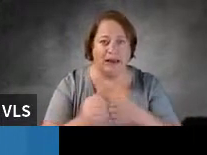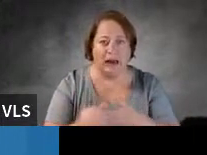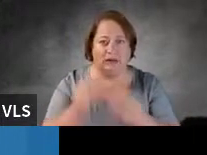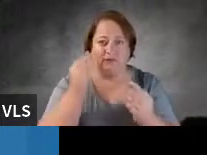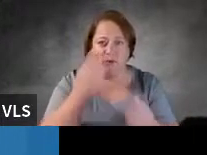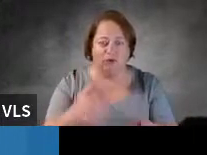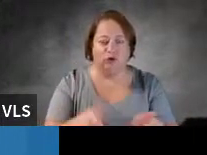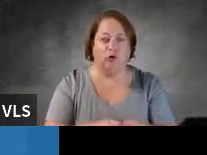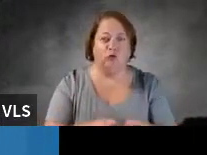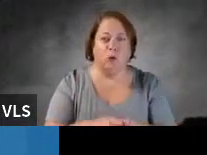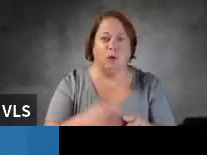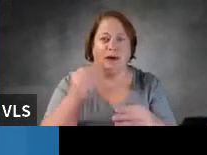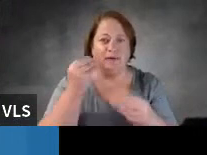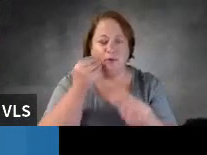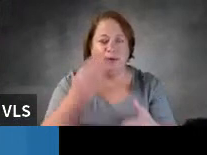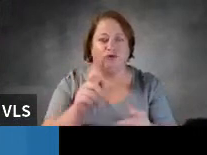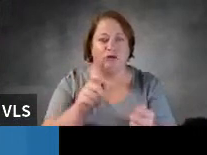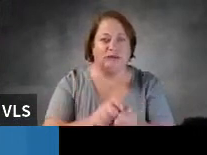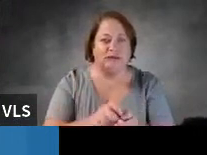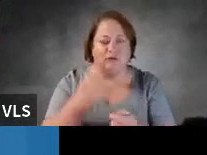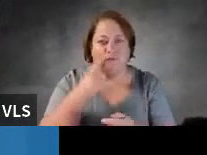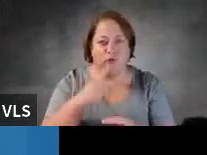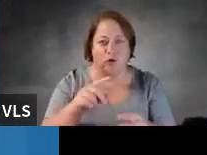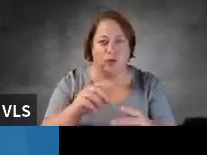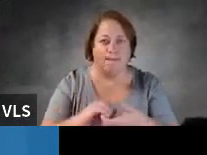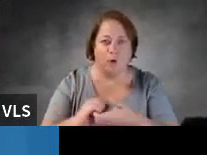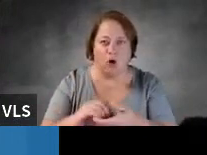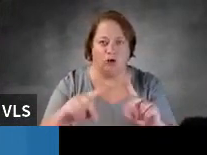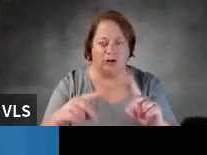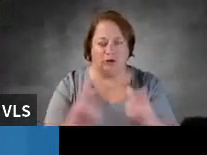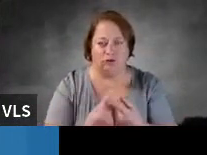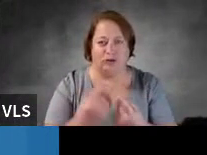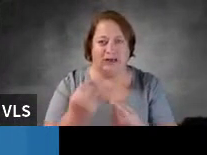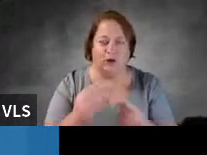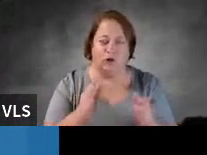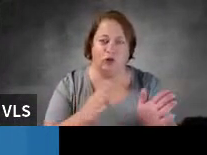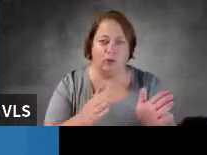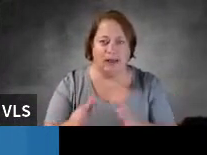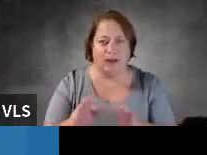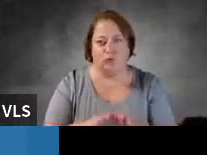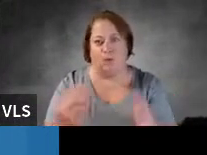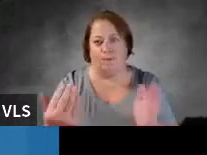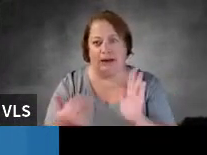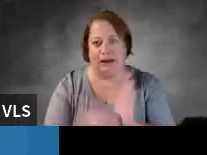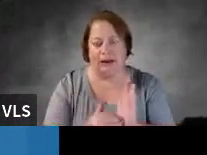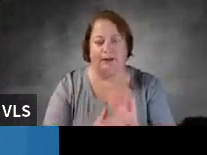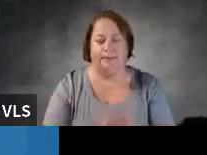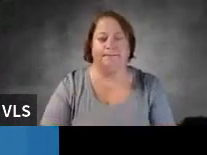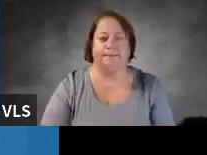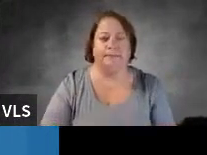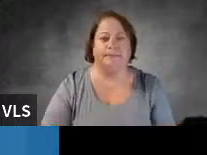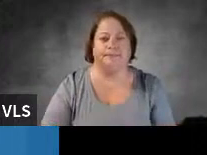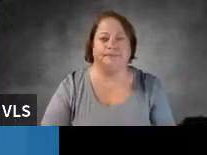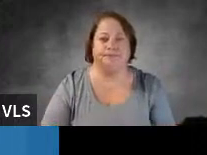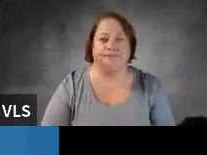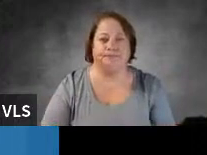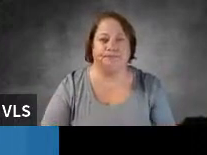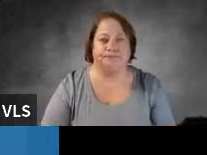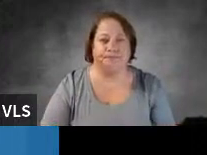as information specific to partner districts and their reopening plans, as well as their formats.